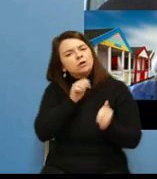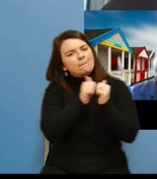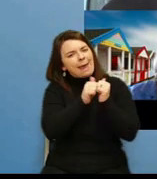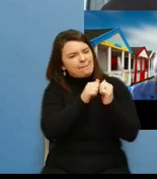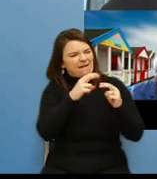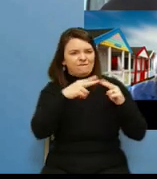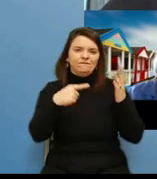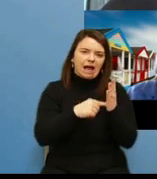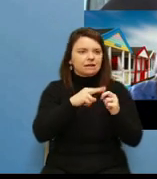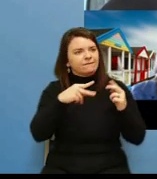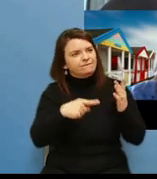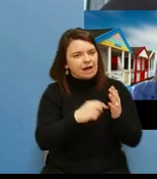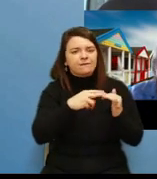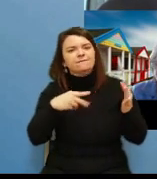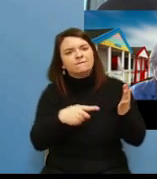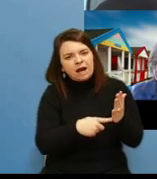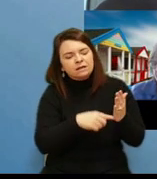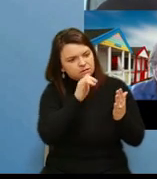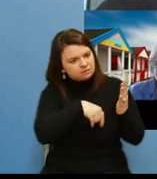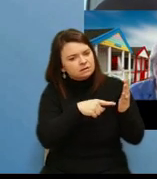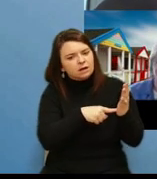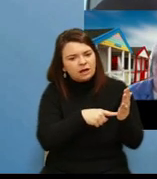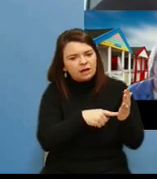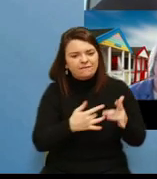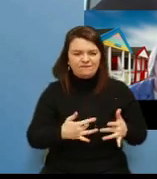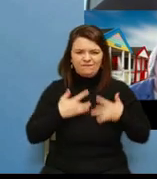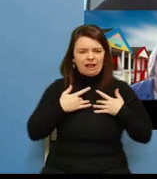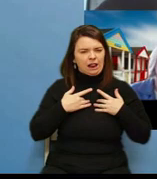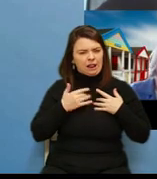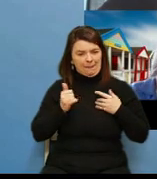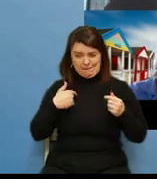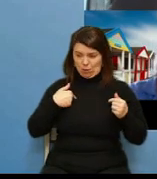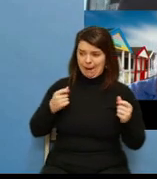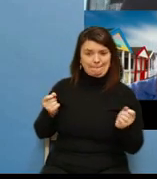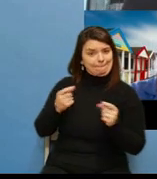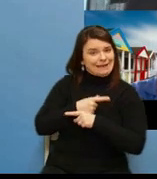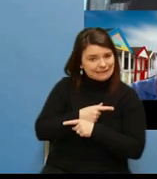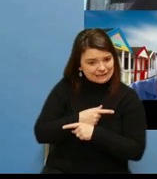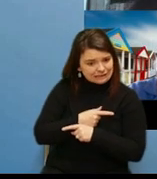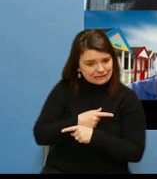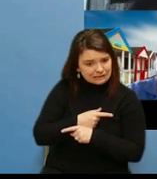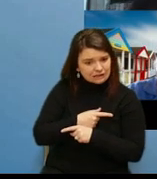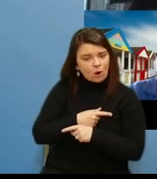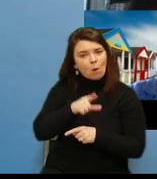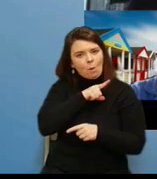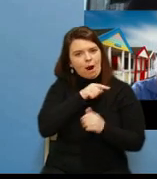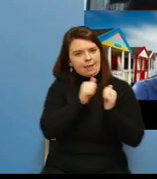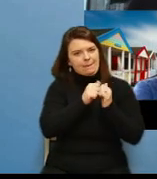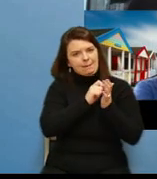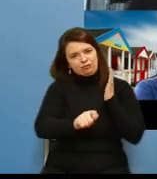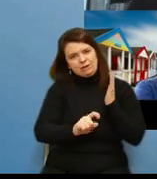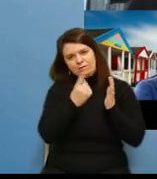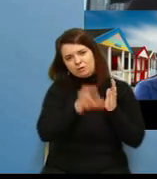And because the paper is so factual, it made me think that we haven't actually paid enough attention